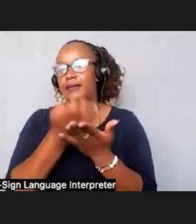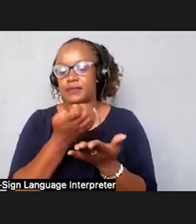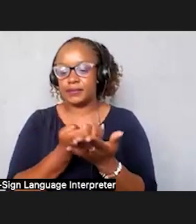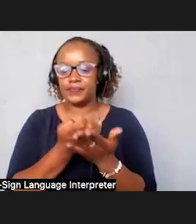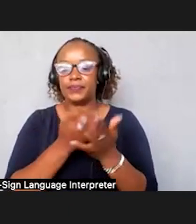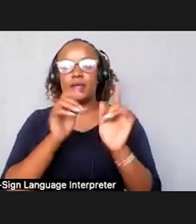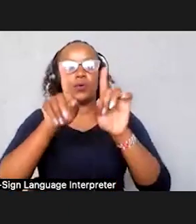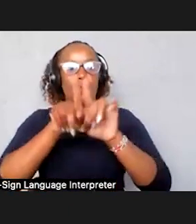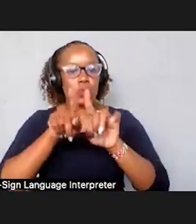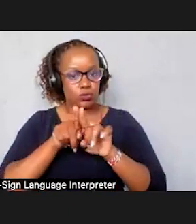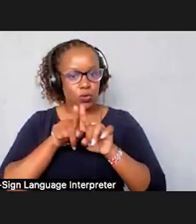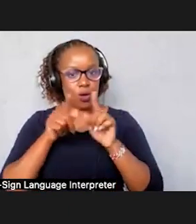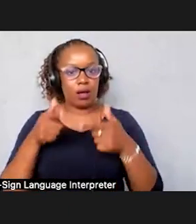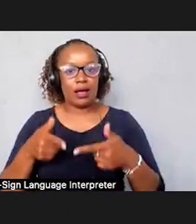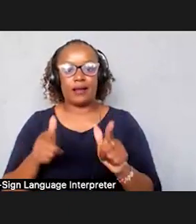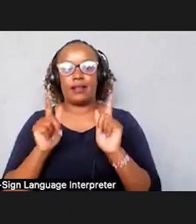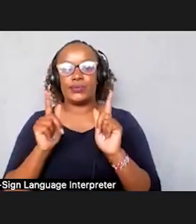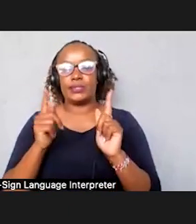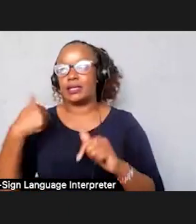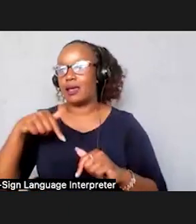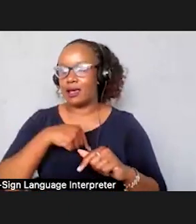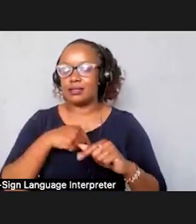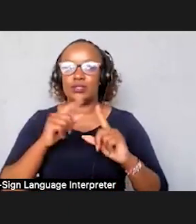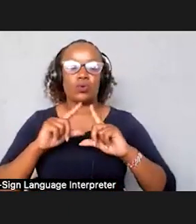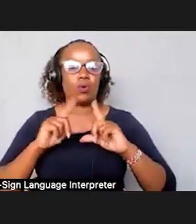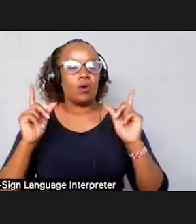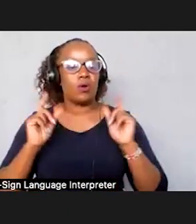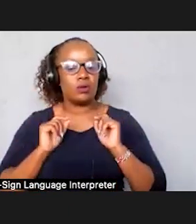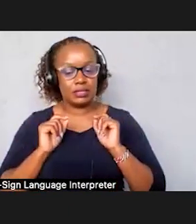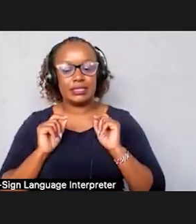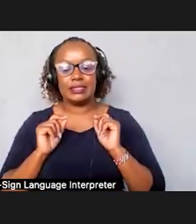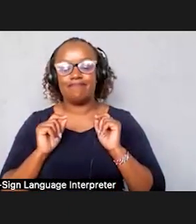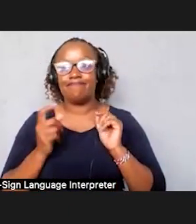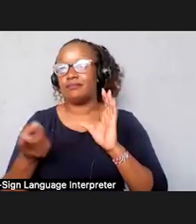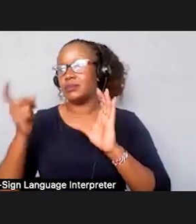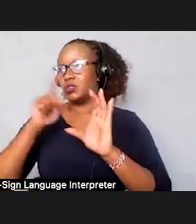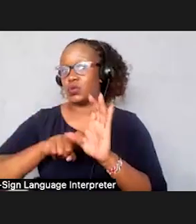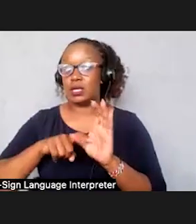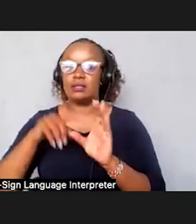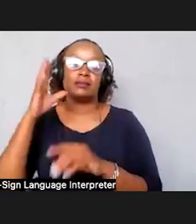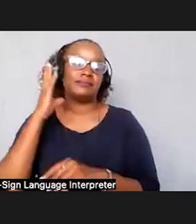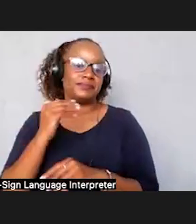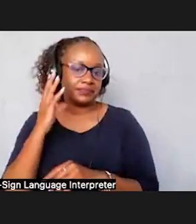also allows us to host joint experience sharing platforms.